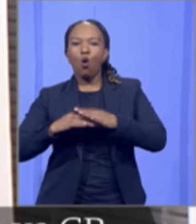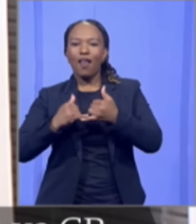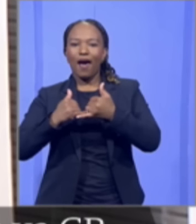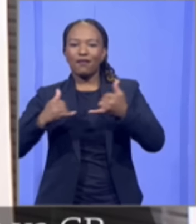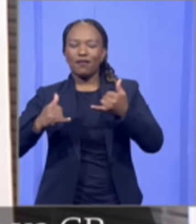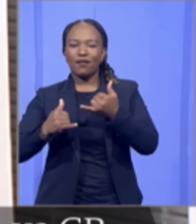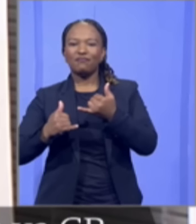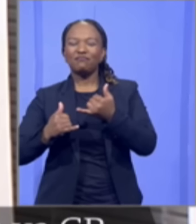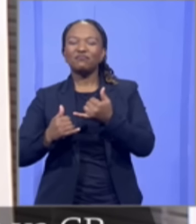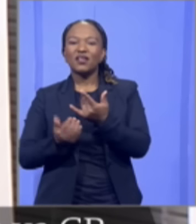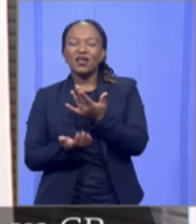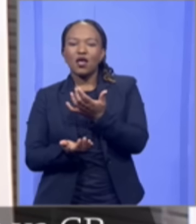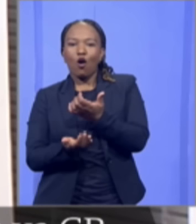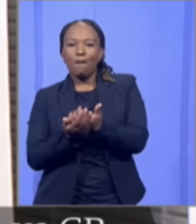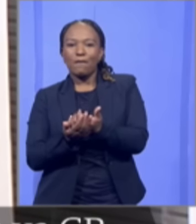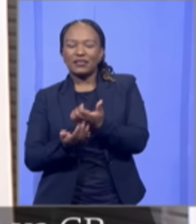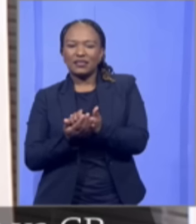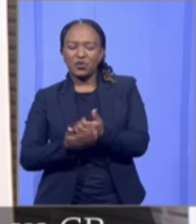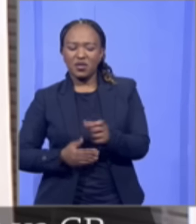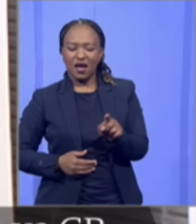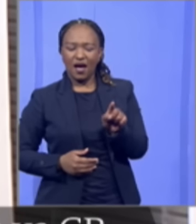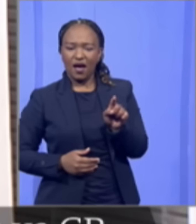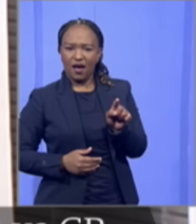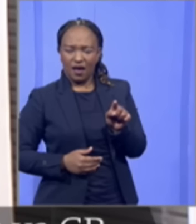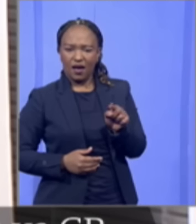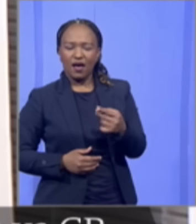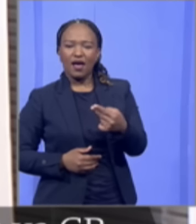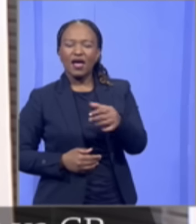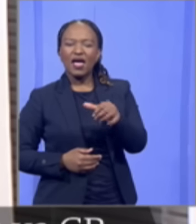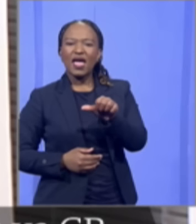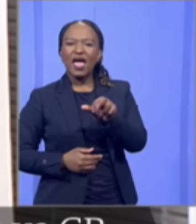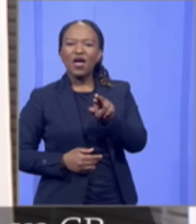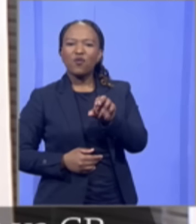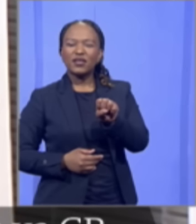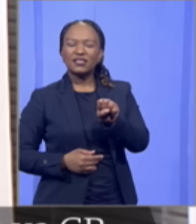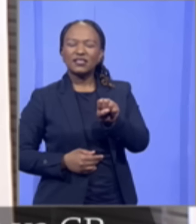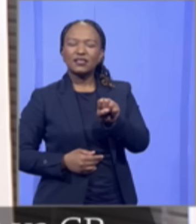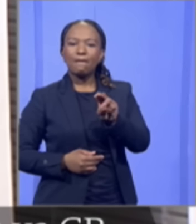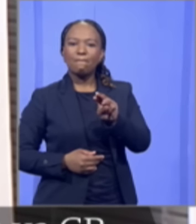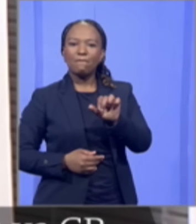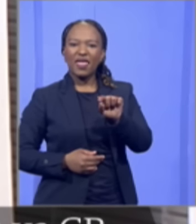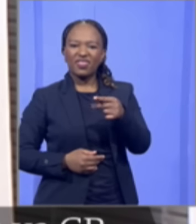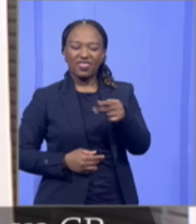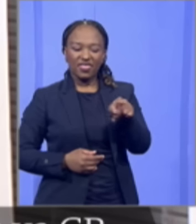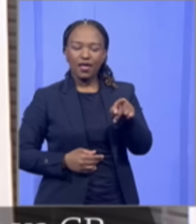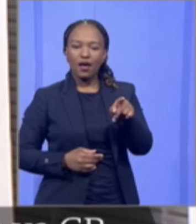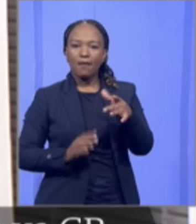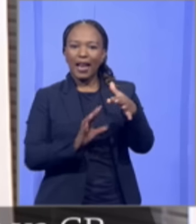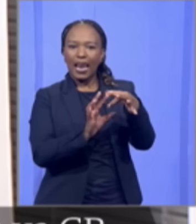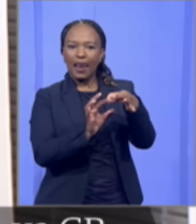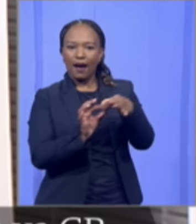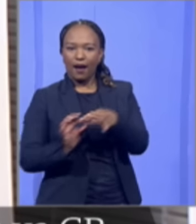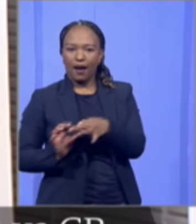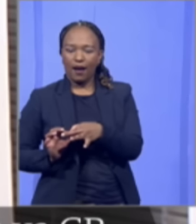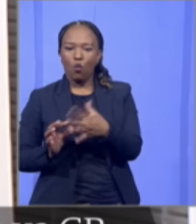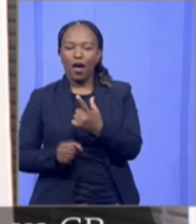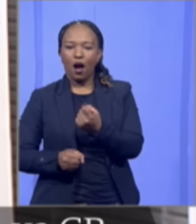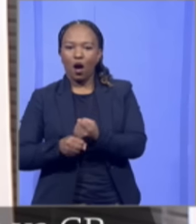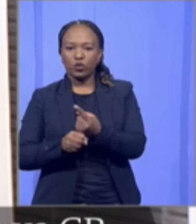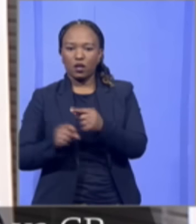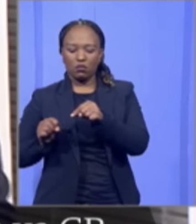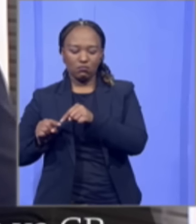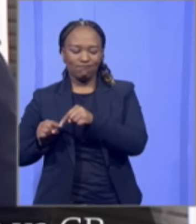view that Harrismith is a strategic area that must be linked with Gauteng through all forms of transport mode. And that